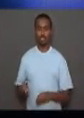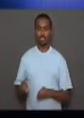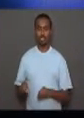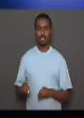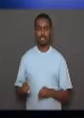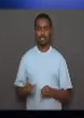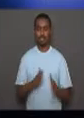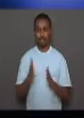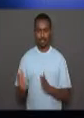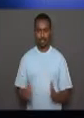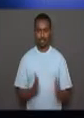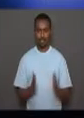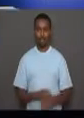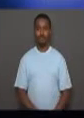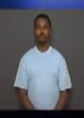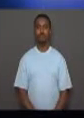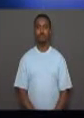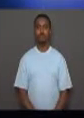Students, let's get ready.